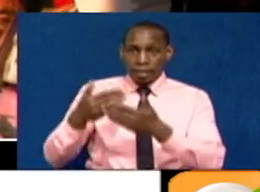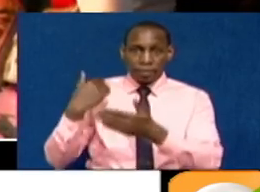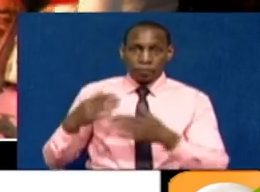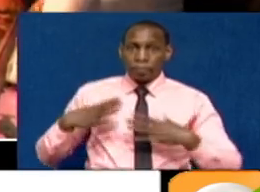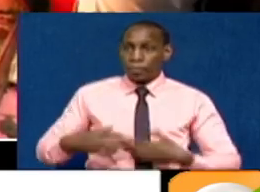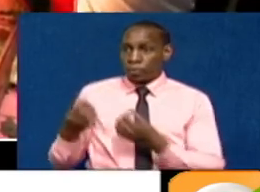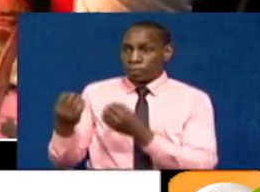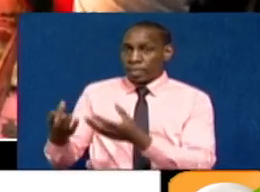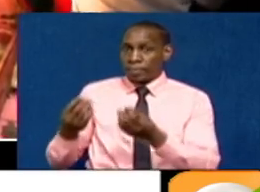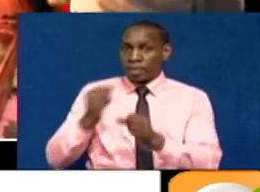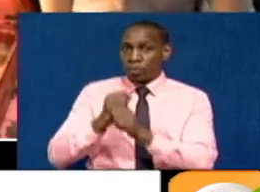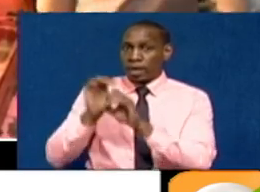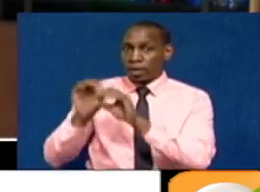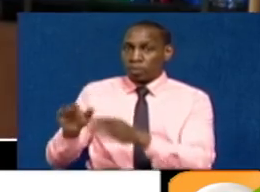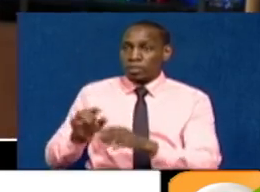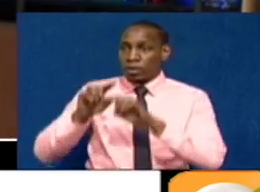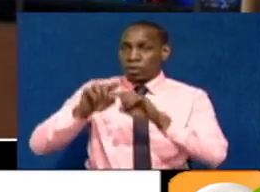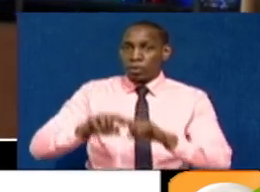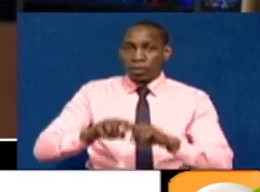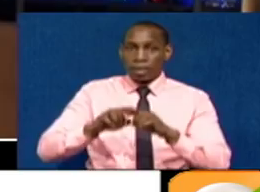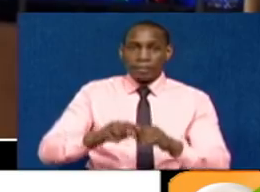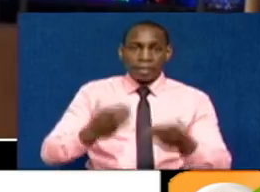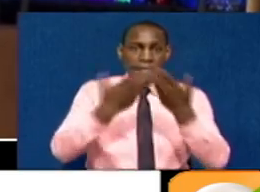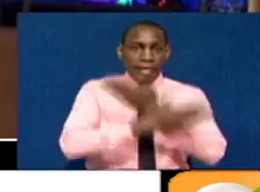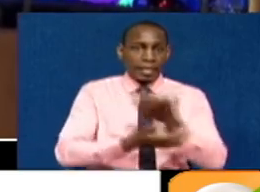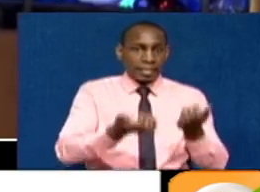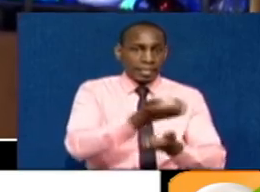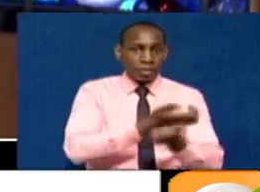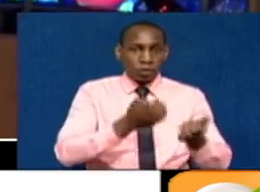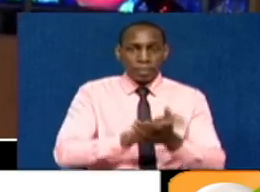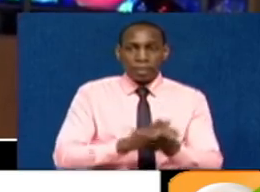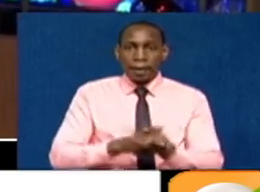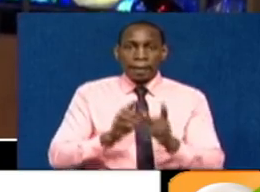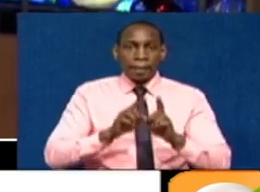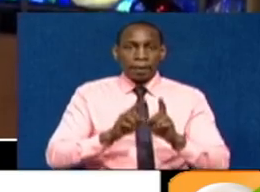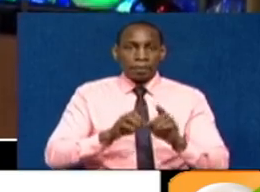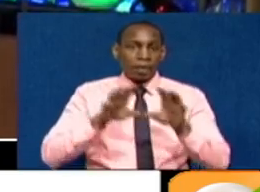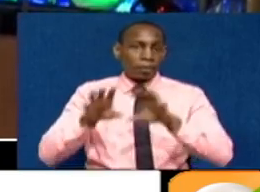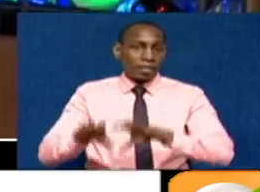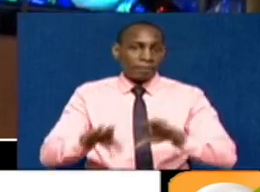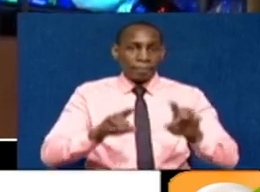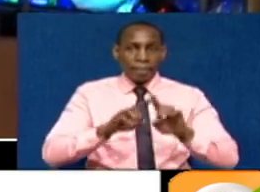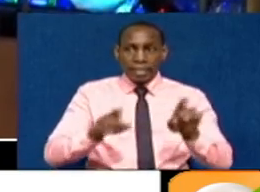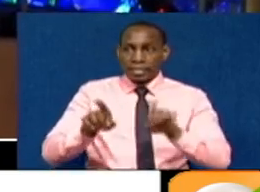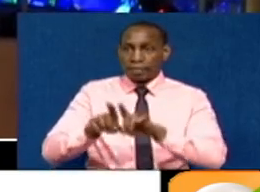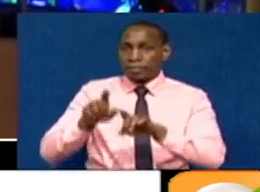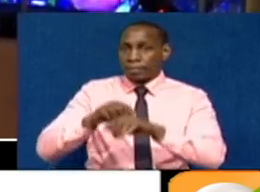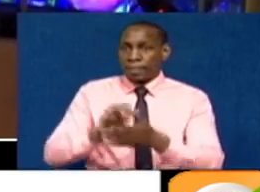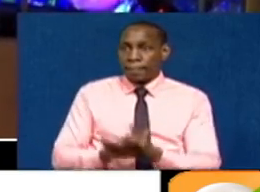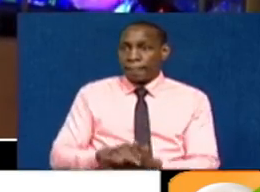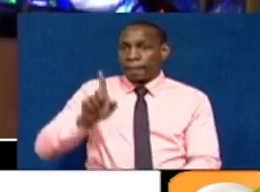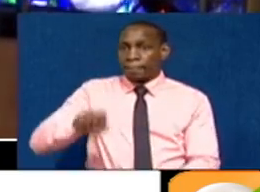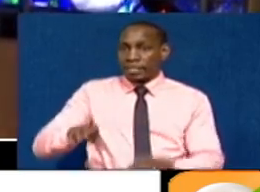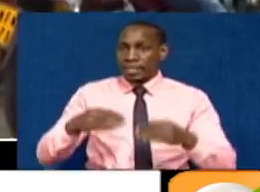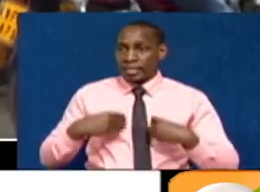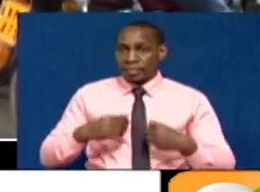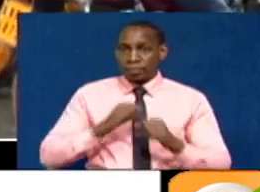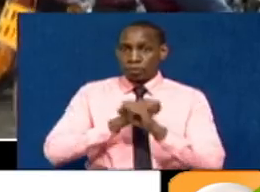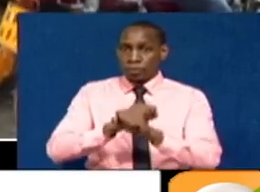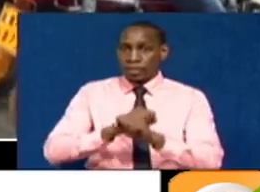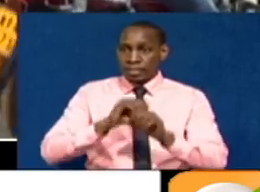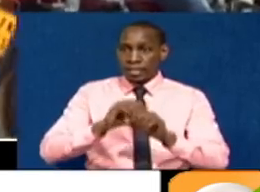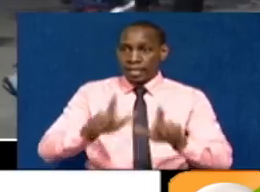many people who had lost jobs and who are relying on the night economy and who are suffering. But at the same time, you had to deal with